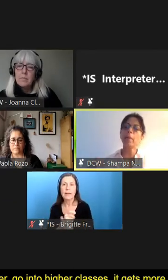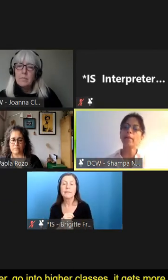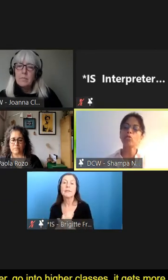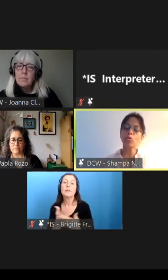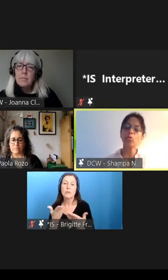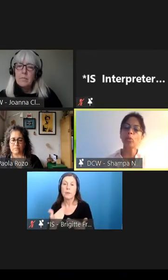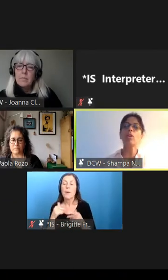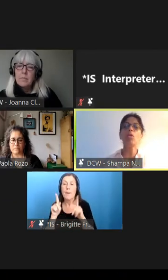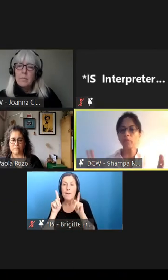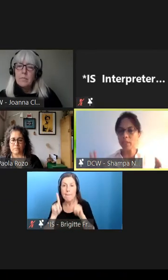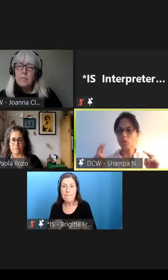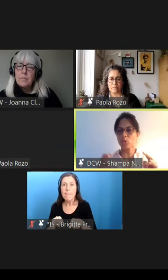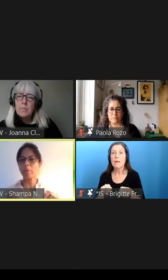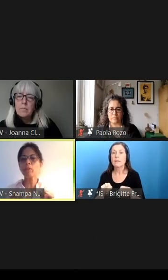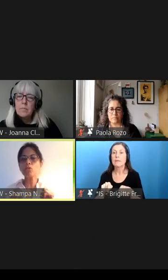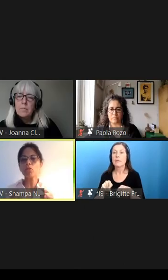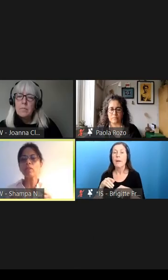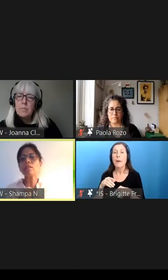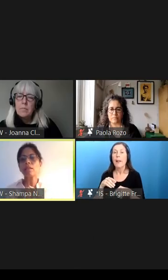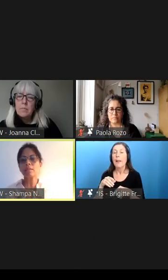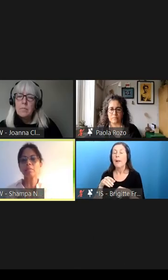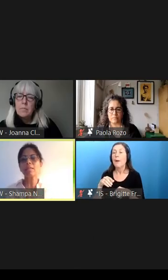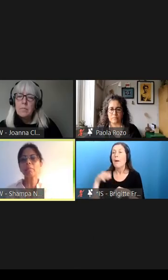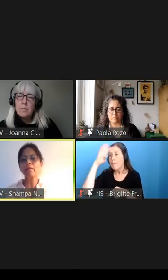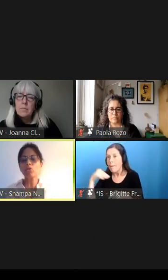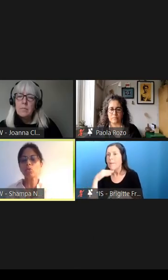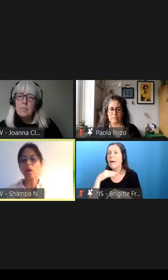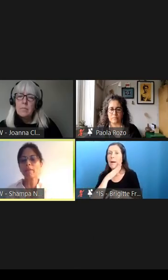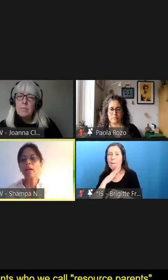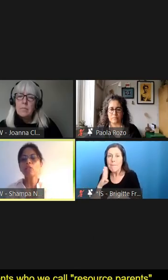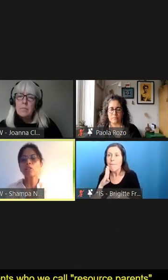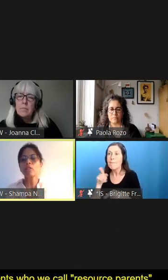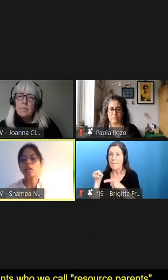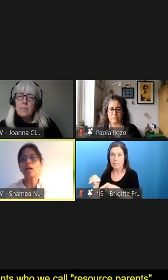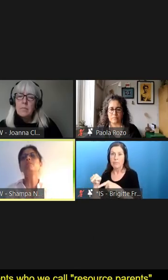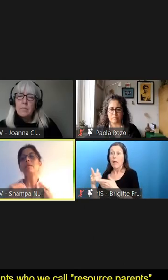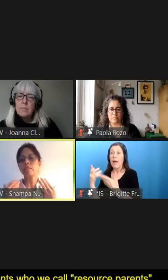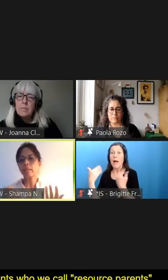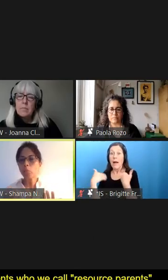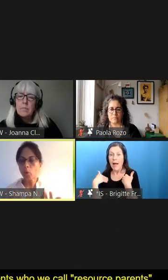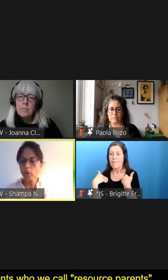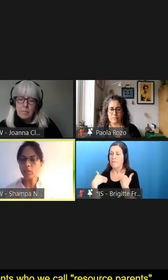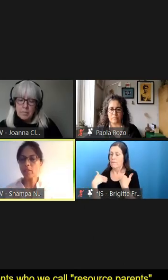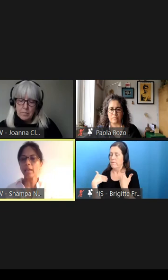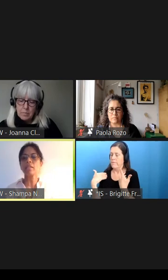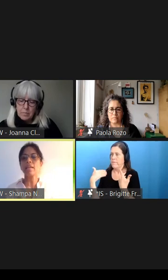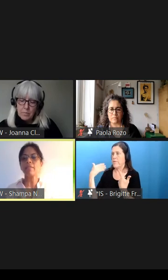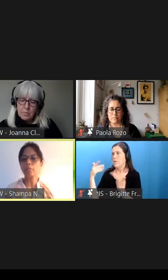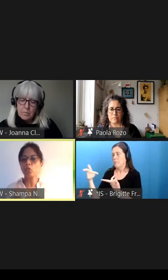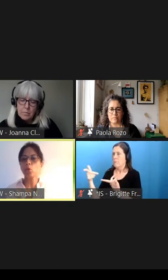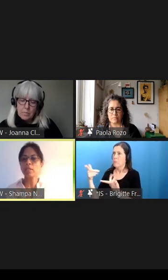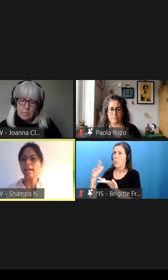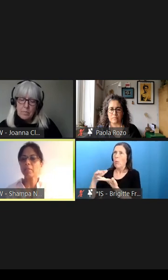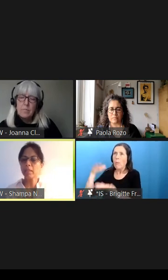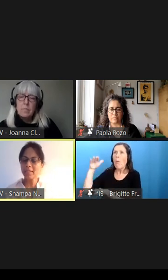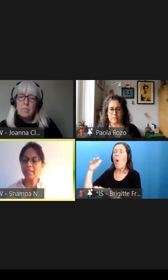in parents who we call resource parents. So these are typically parents who have just maybe slightly more educated, have that much